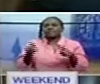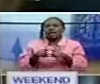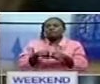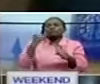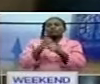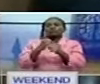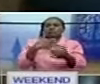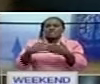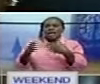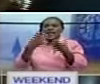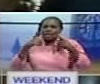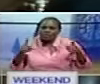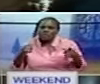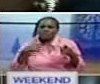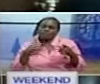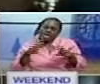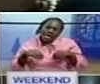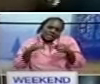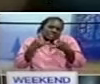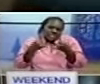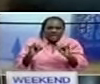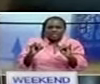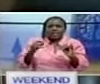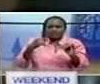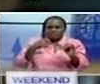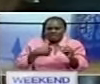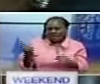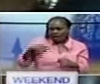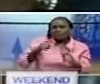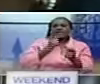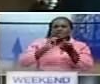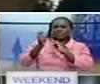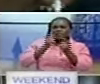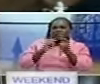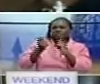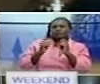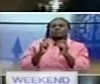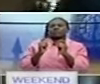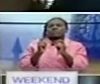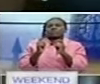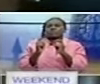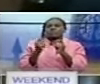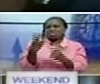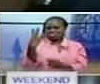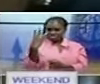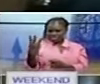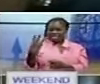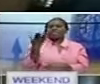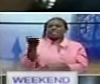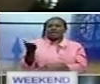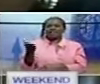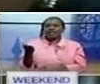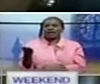sign language. I gave it a shot and I came for the interview. We were 3 of